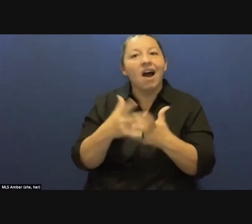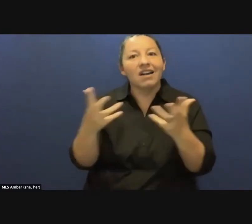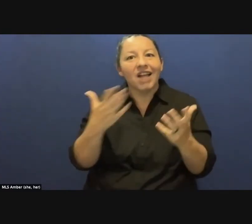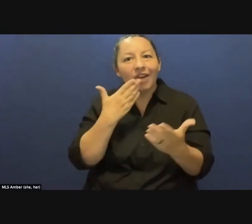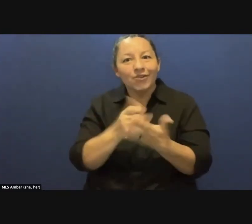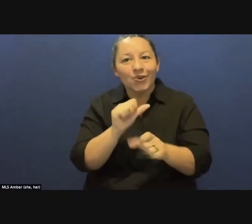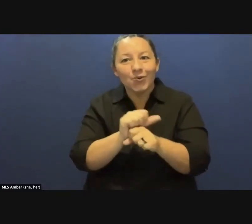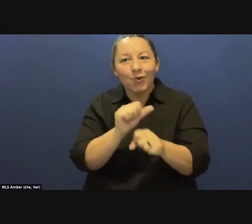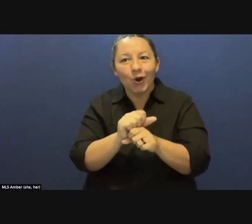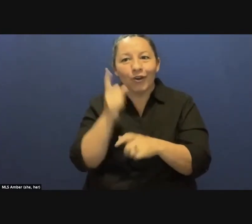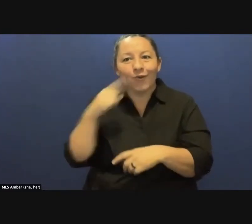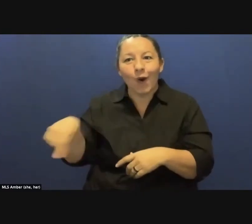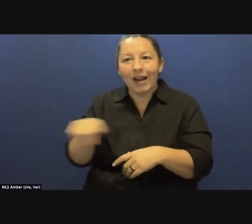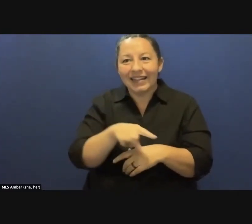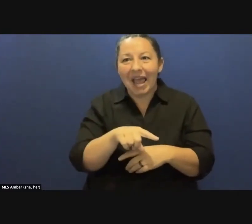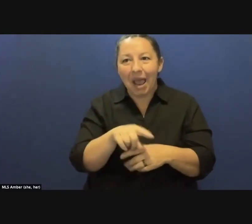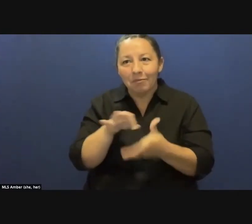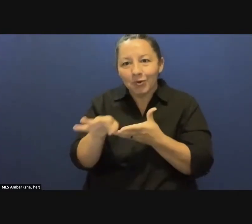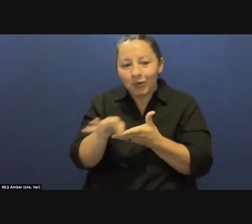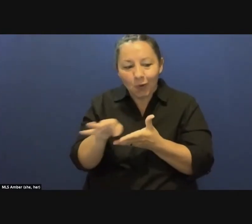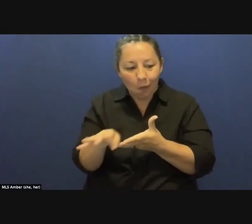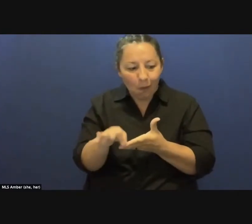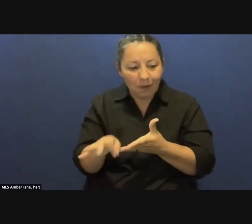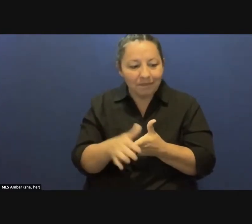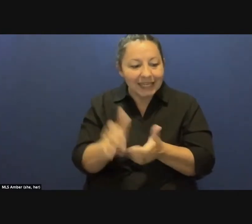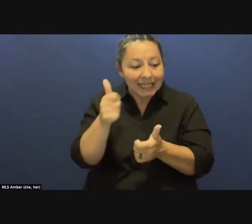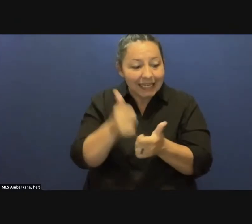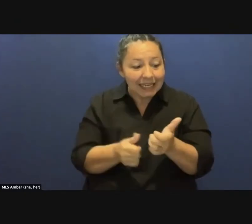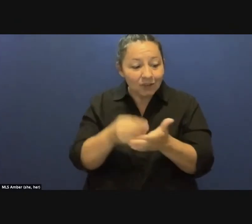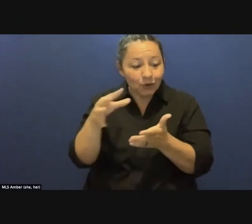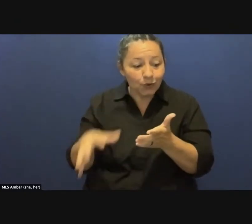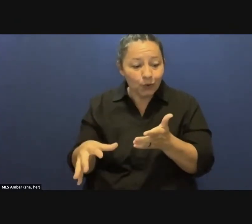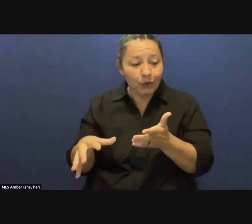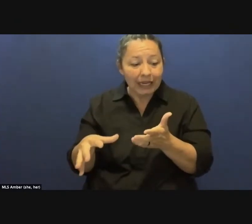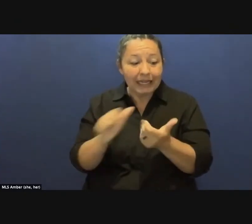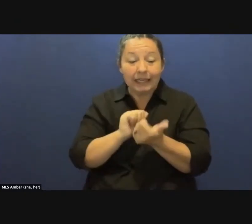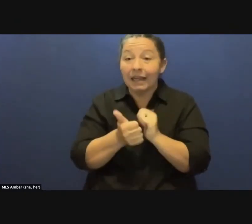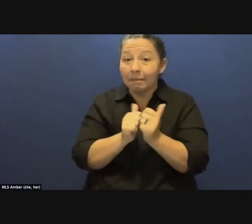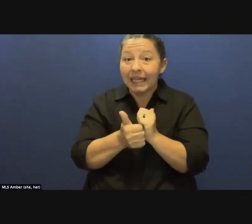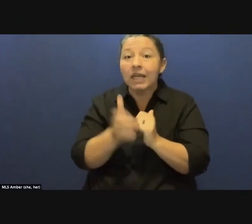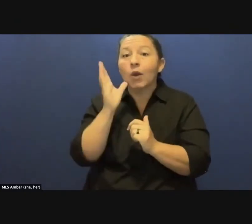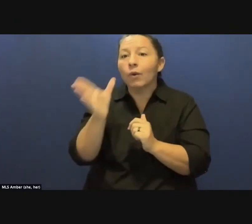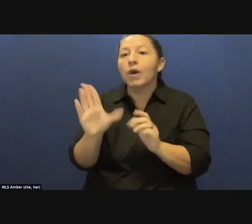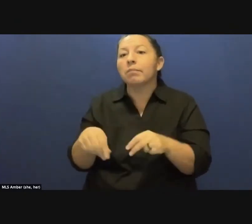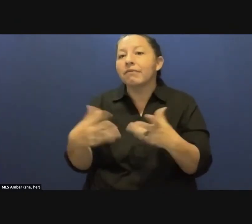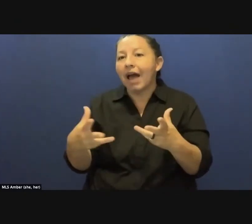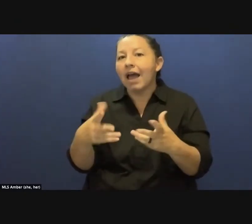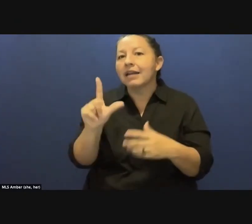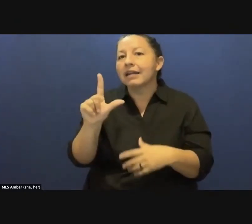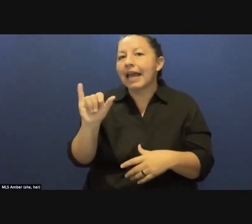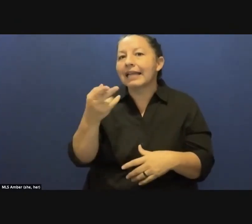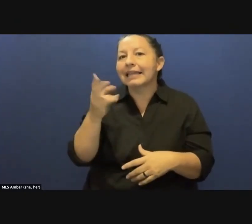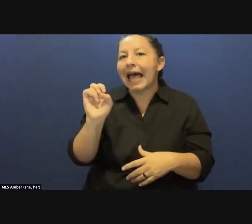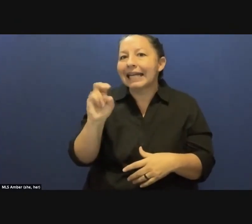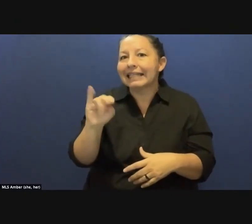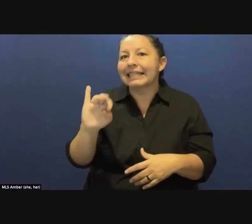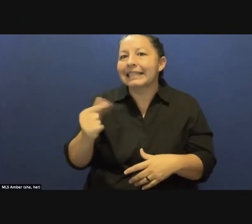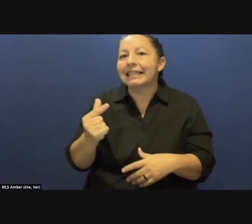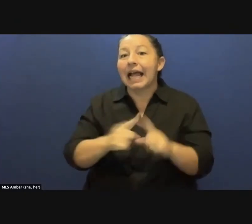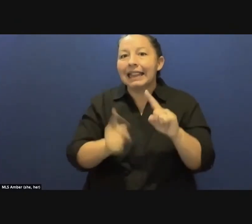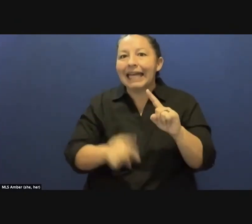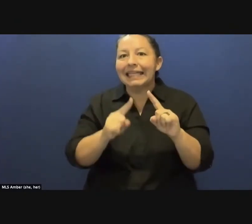to score. So each student that is competing will be giving a lightning talk. And it